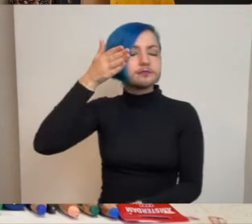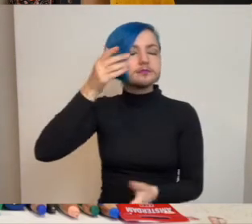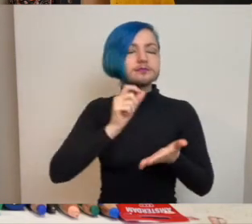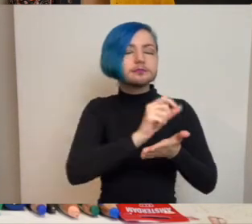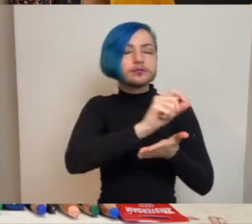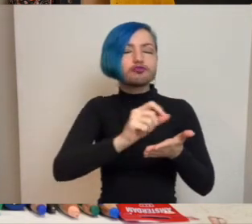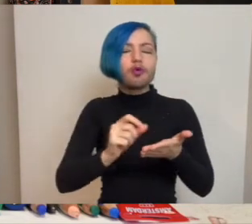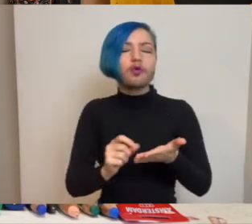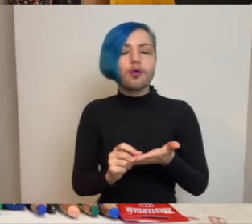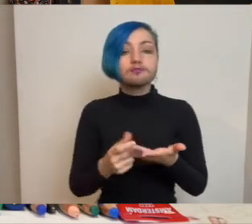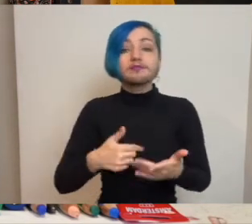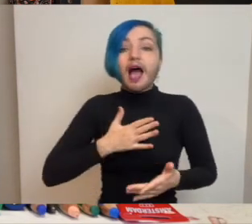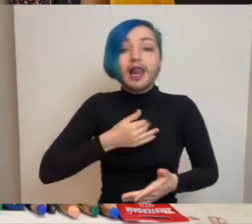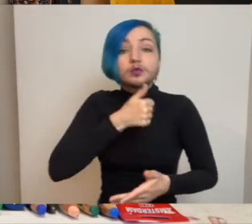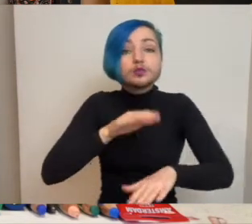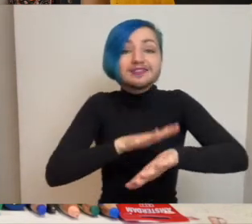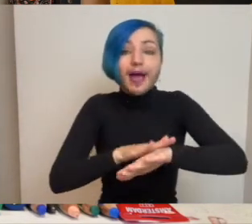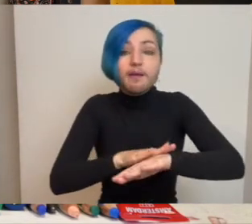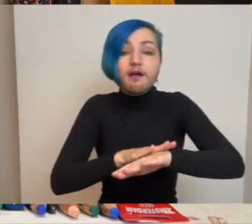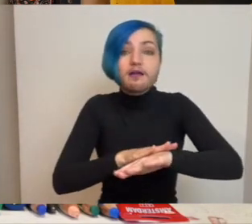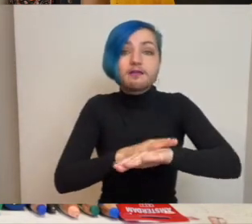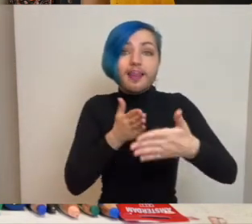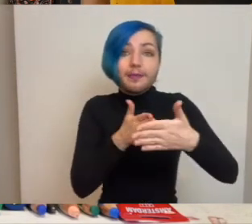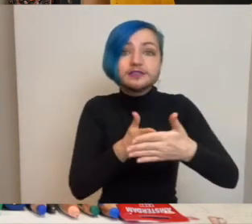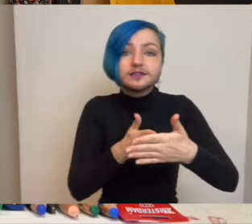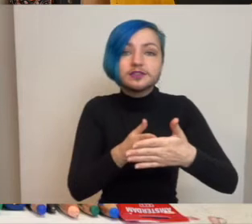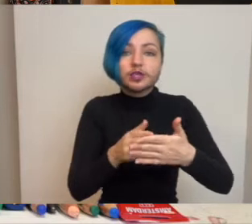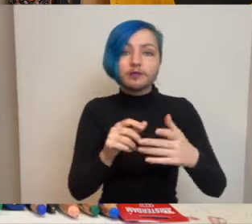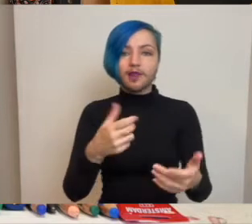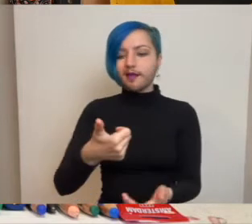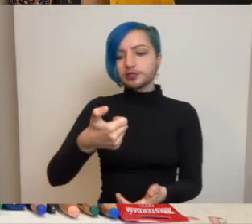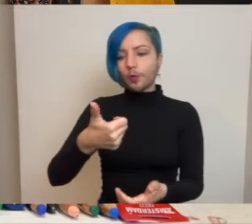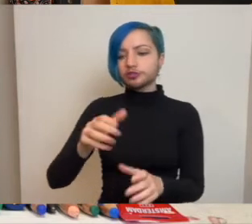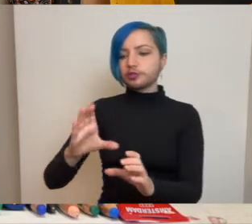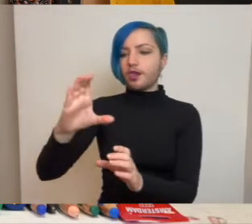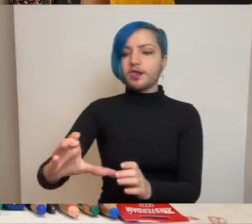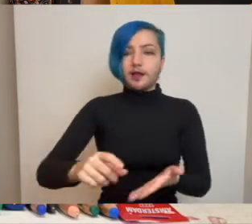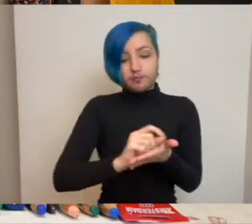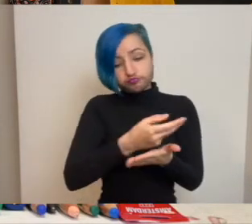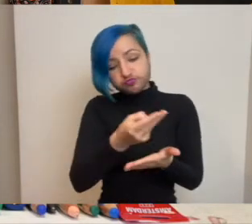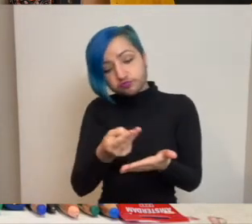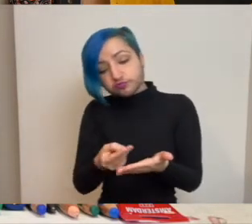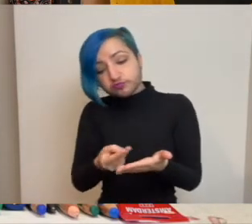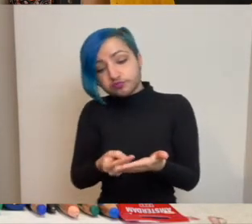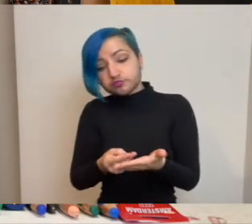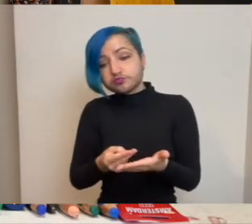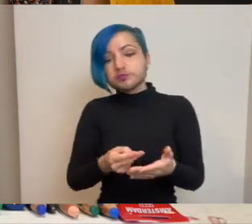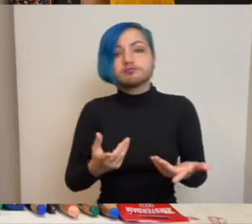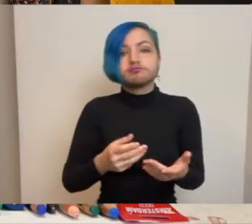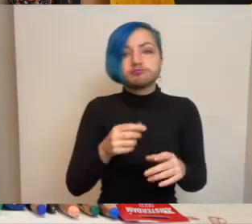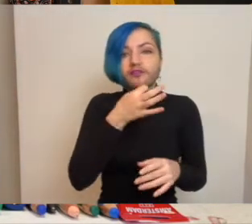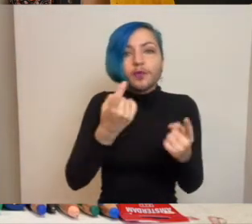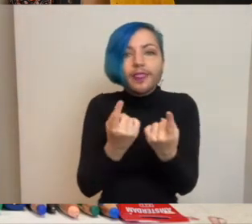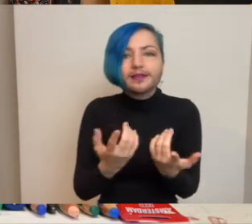looking. I like to put timers on as well. So maybe you're going to put a stopwatch. Someone's going to give you a timer, time limit, and you're just going to draw a few